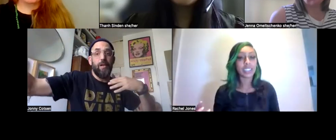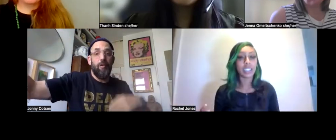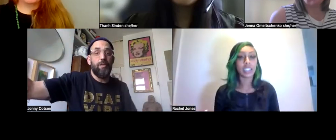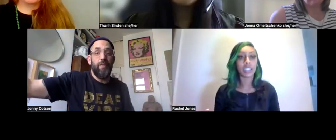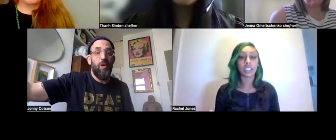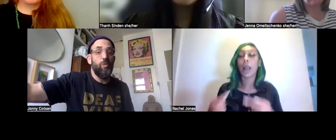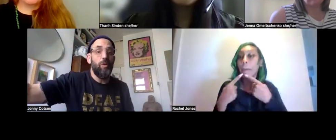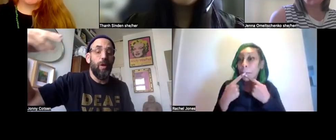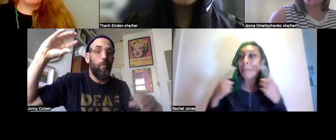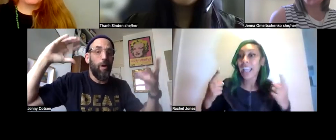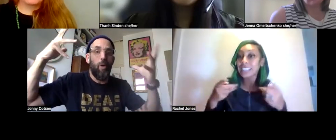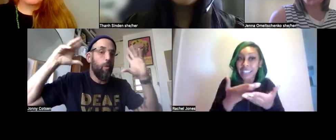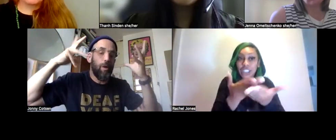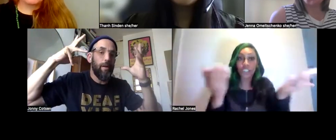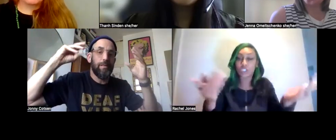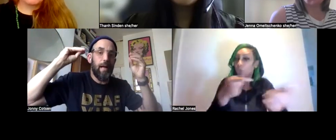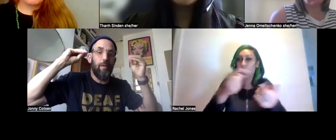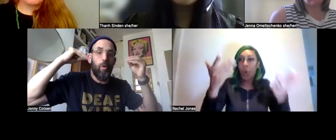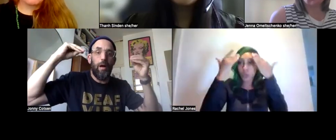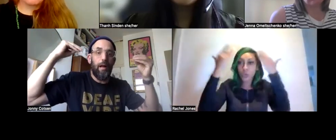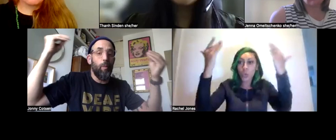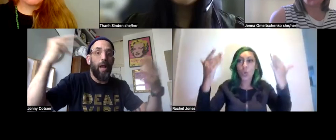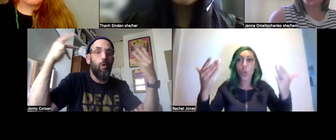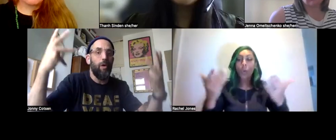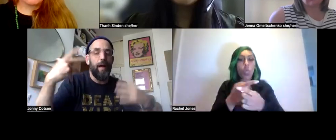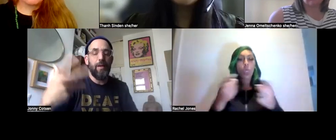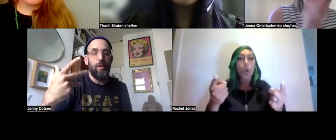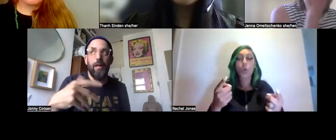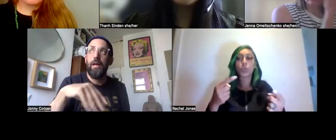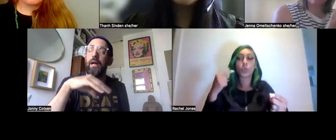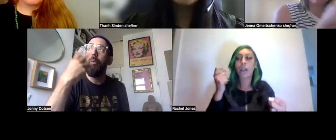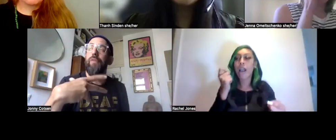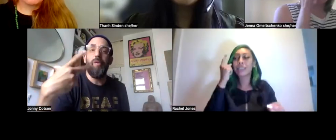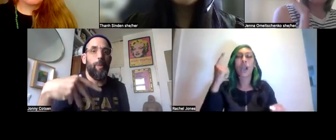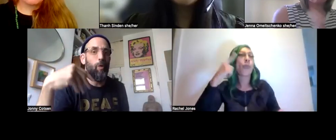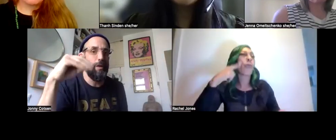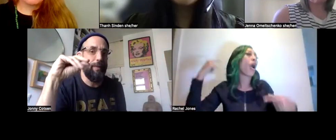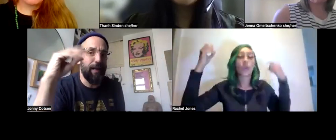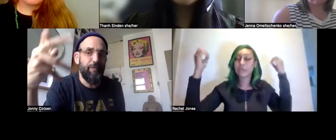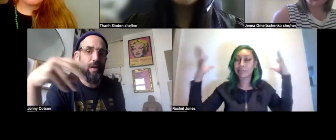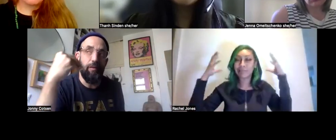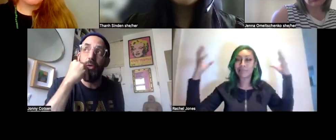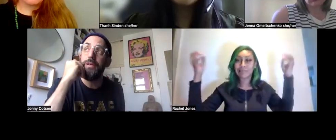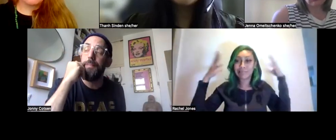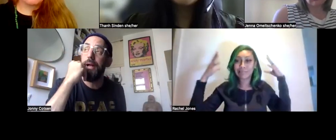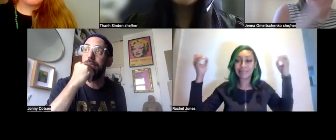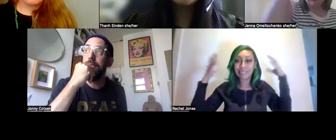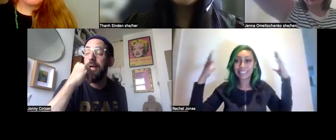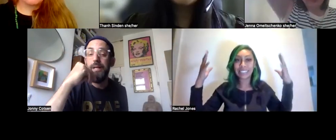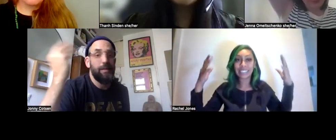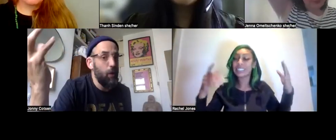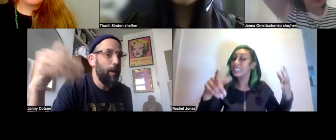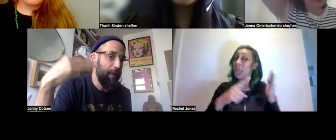getting the message across for those who don't know or don't understand what the white noise that I actually hear. So it's very important, the significance of using